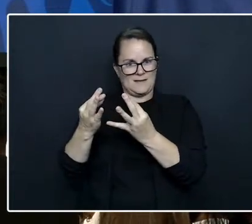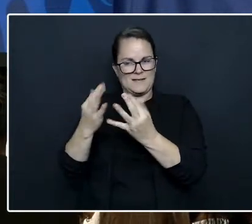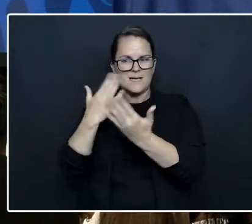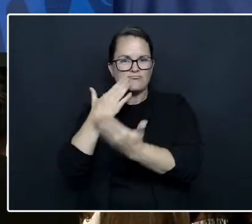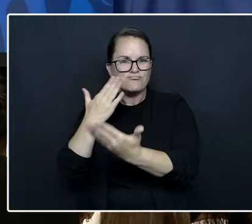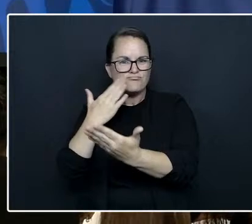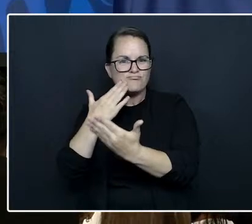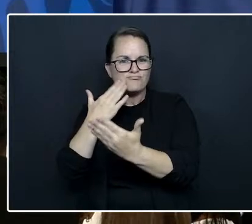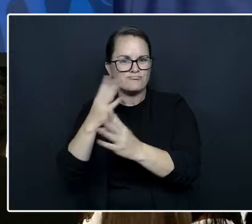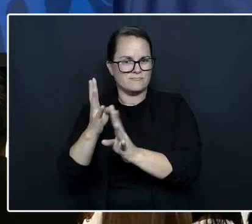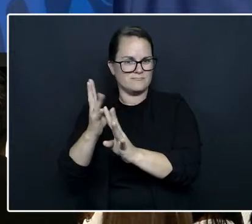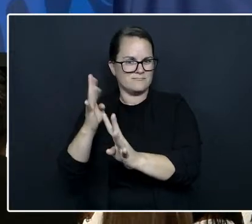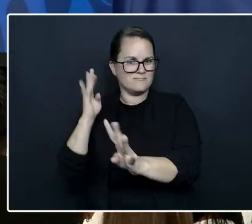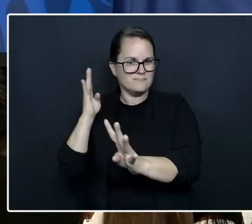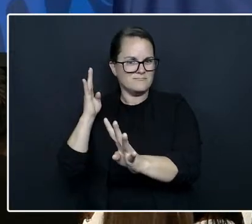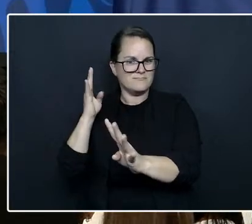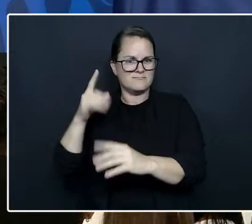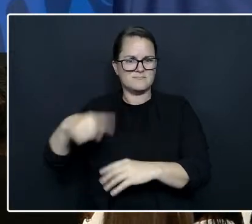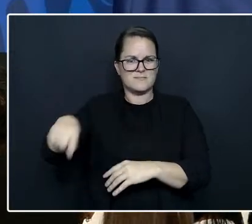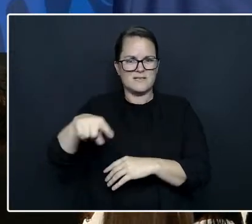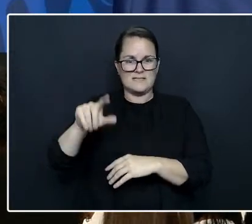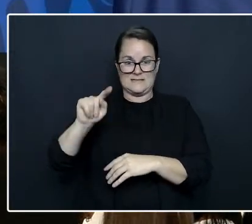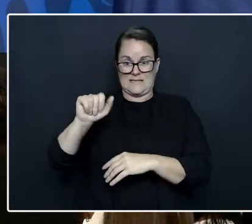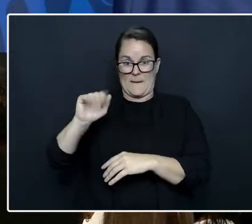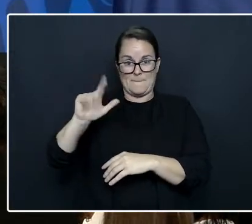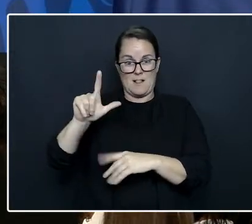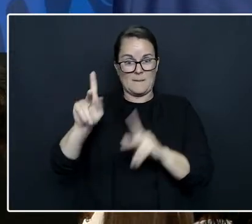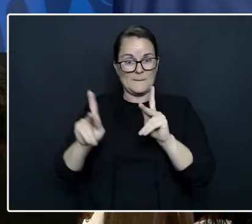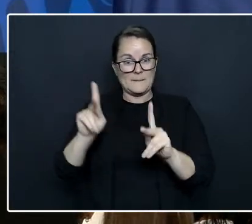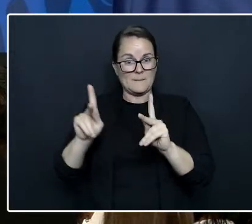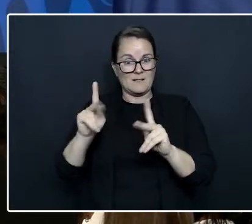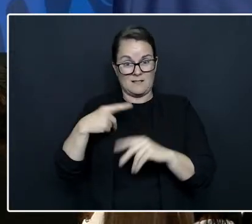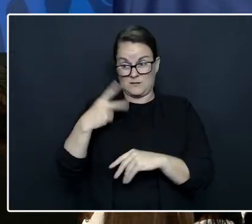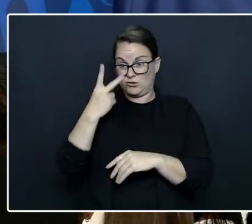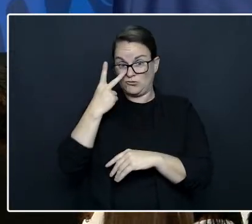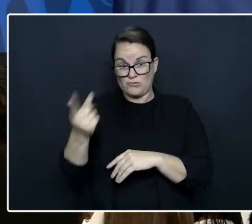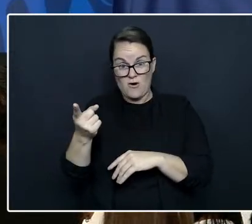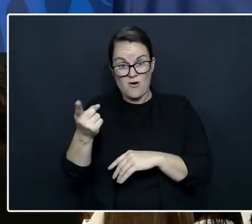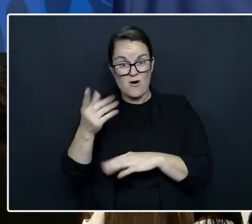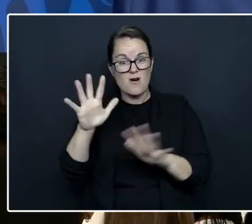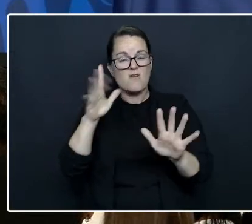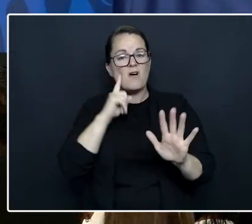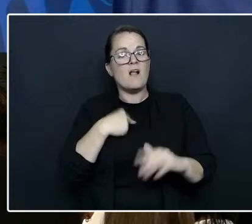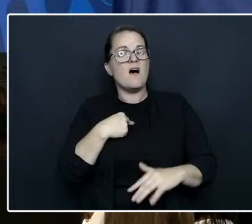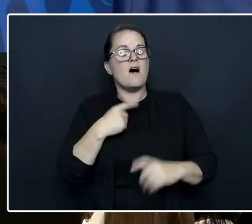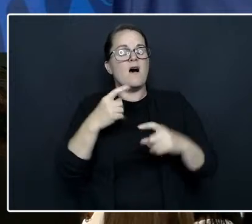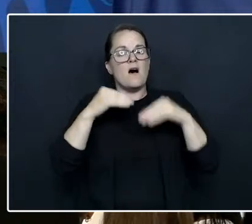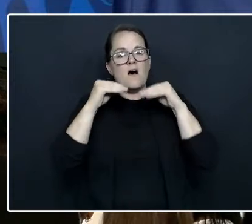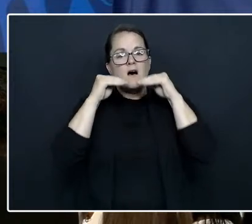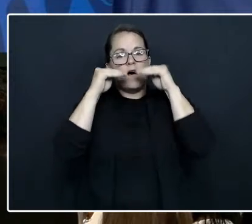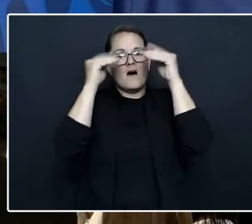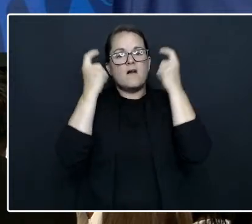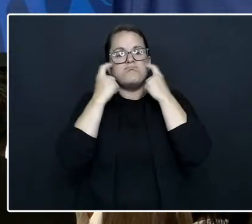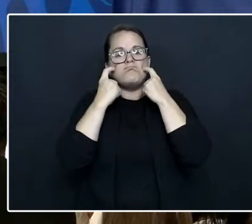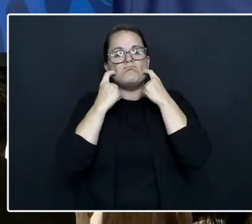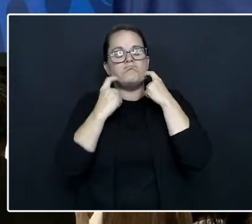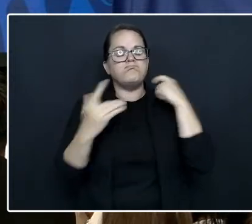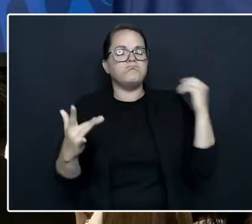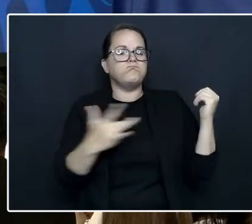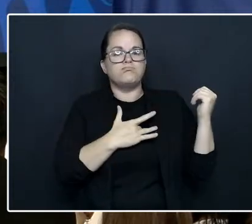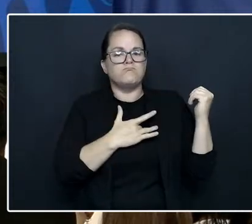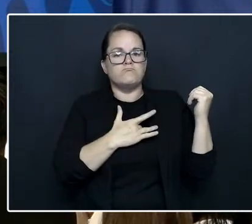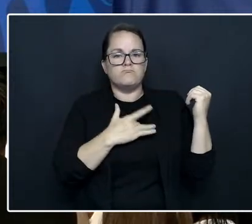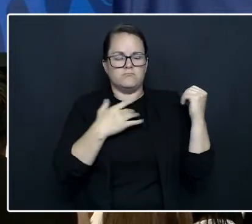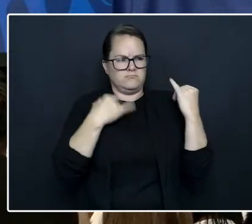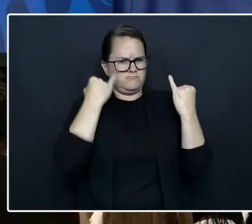at? It's just, I brought tears to my eyes. I thought of how much it would have meant to me as a young girl to see an Asian